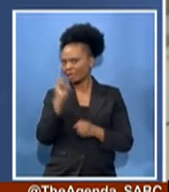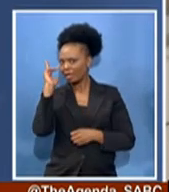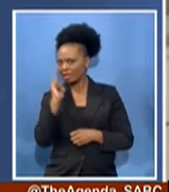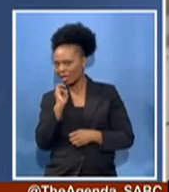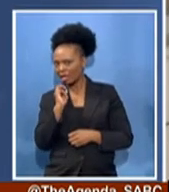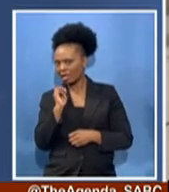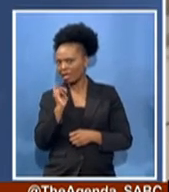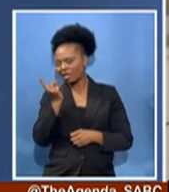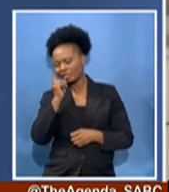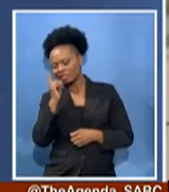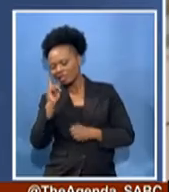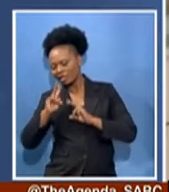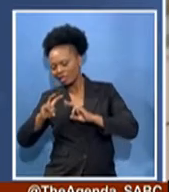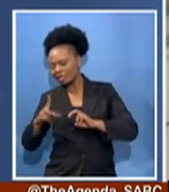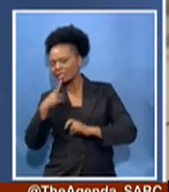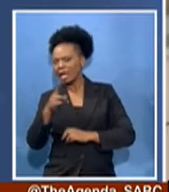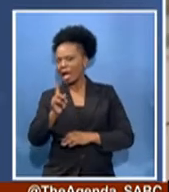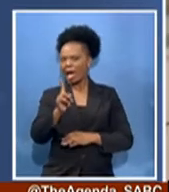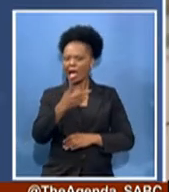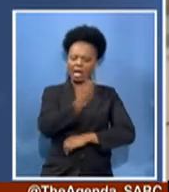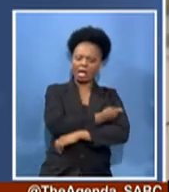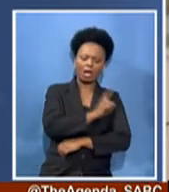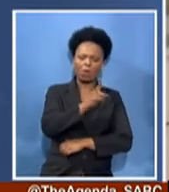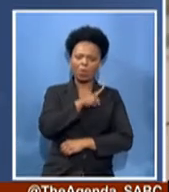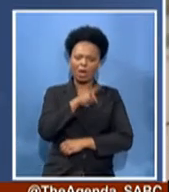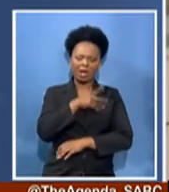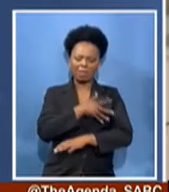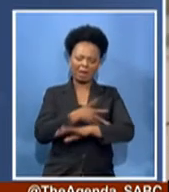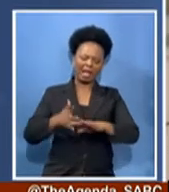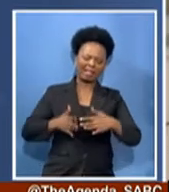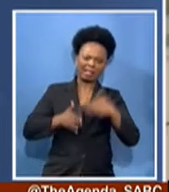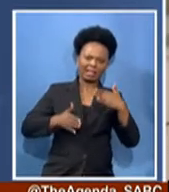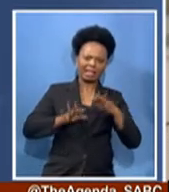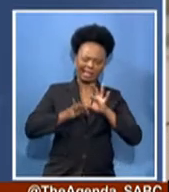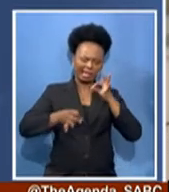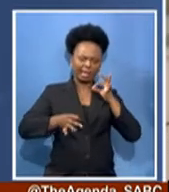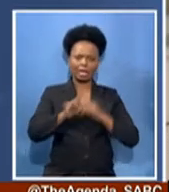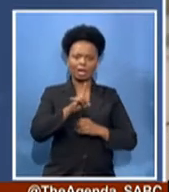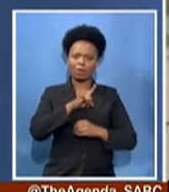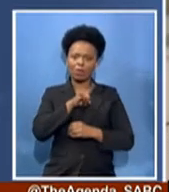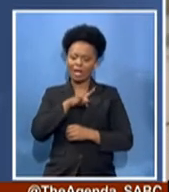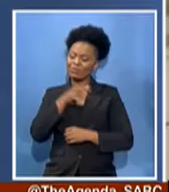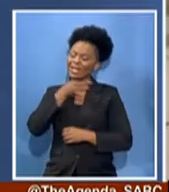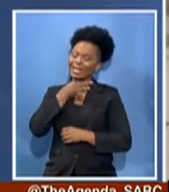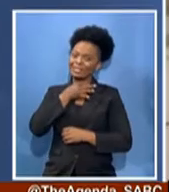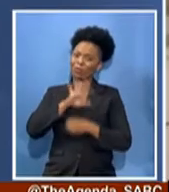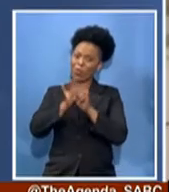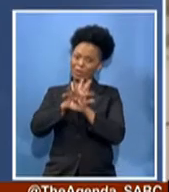fear of clots. I think everyone is saying the risk of COVID is so great, and clotting with COVID isn't a real